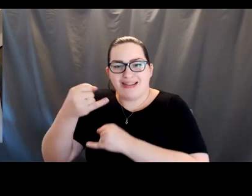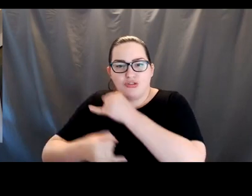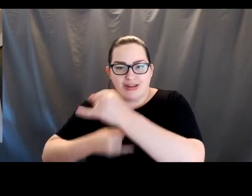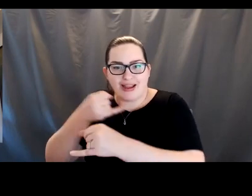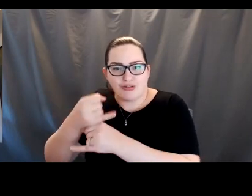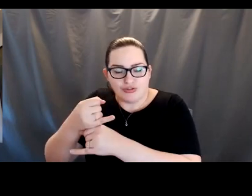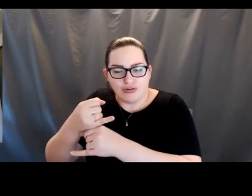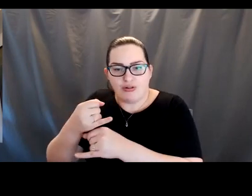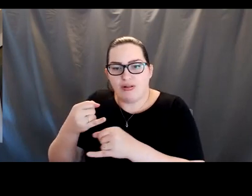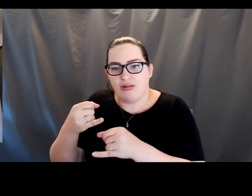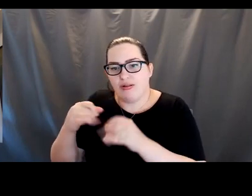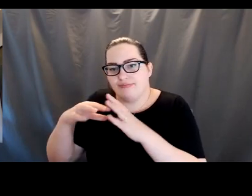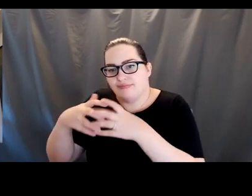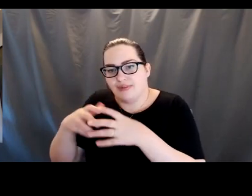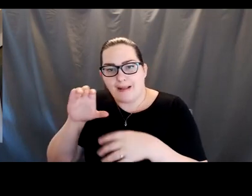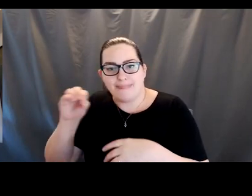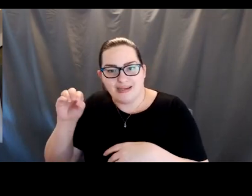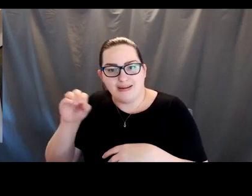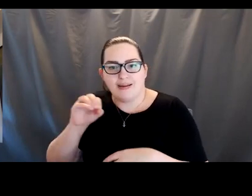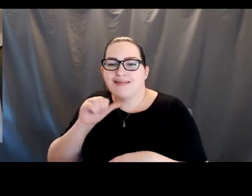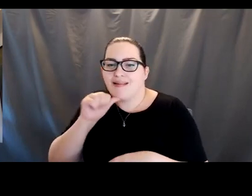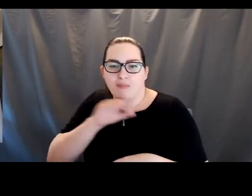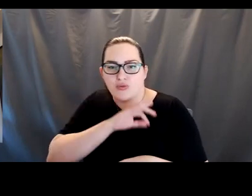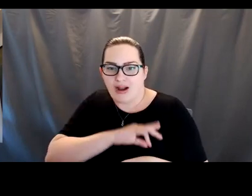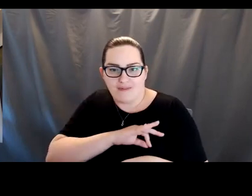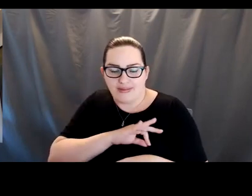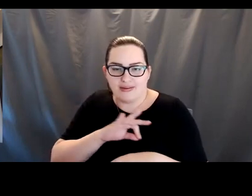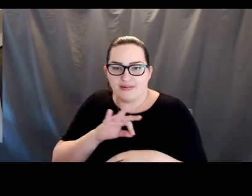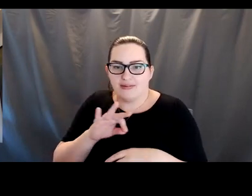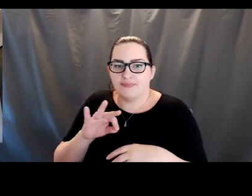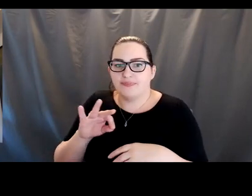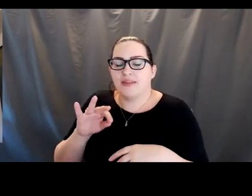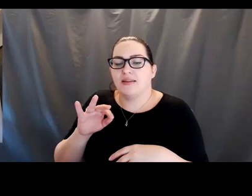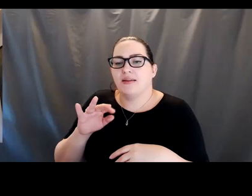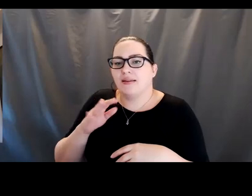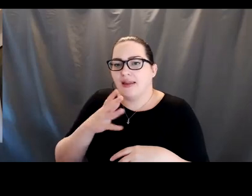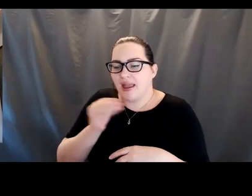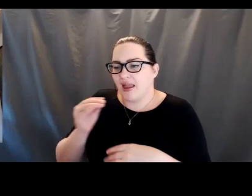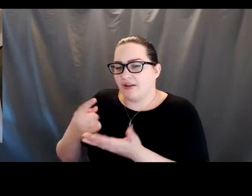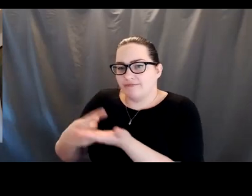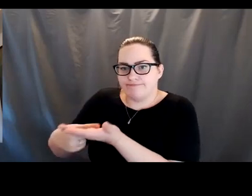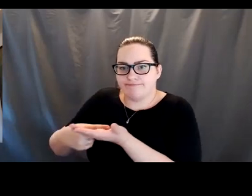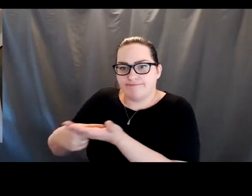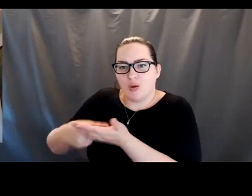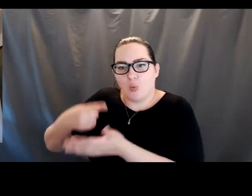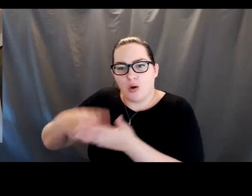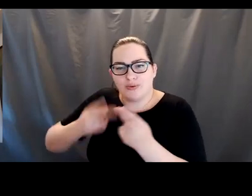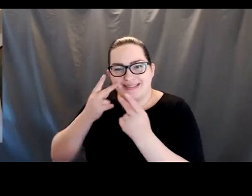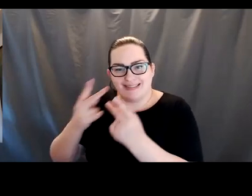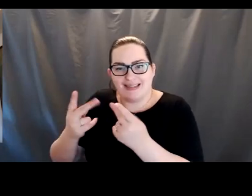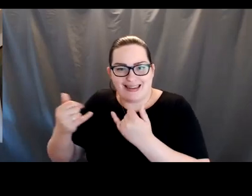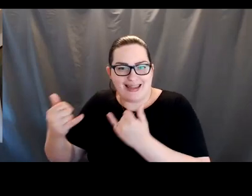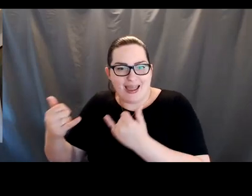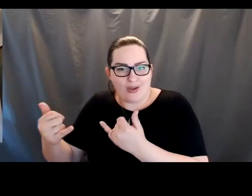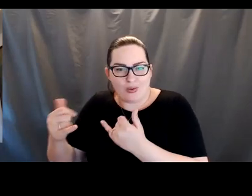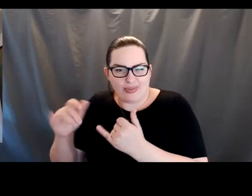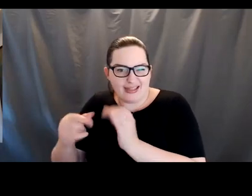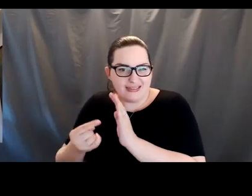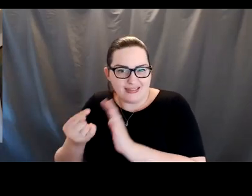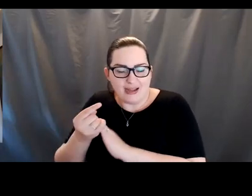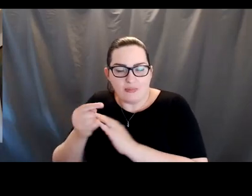And we were talking about what was going on, what was she seeing right now? And because the war in Congo is always shifting. There are so many